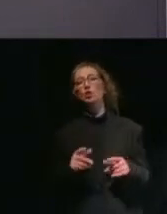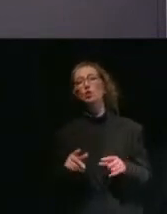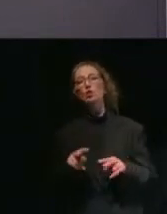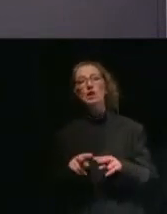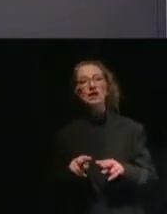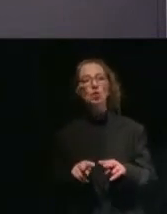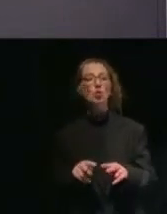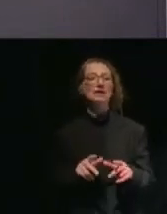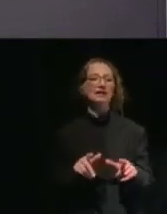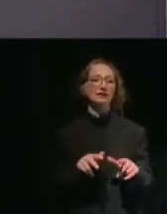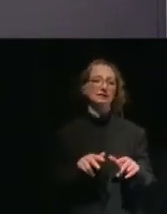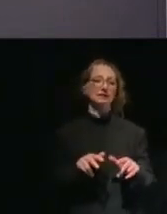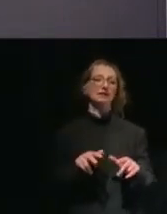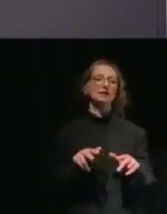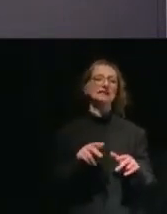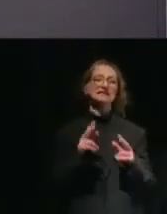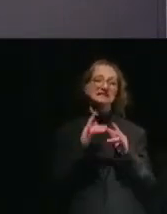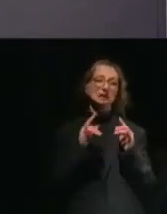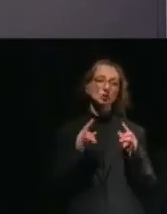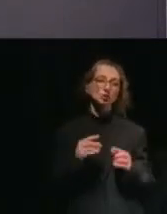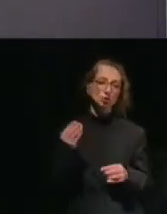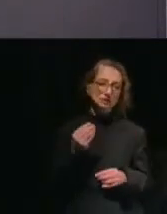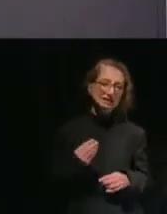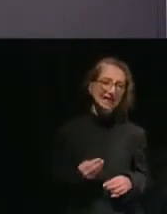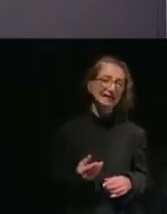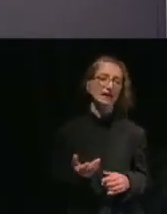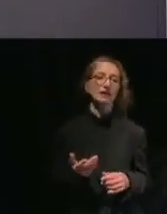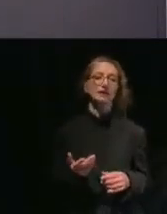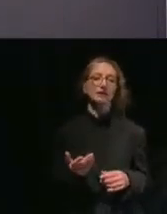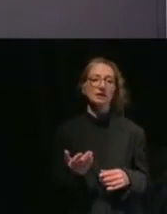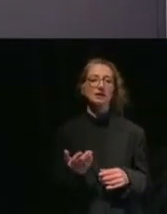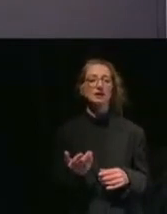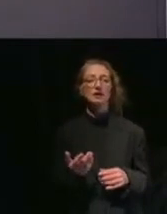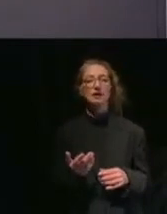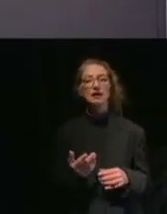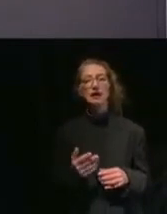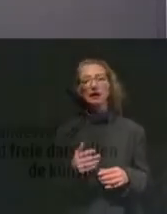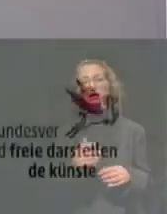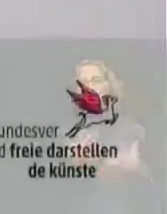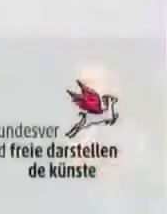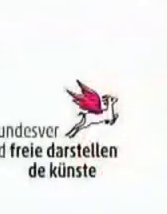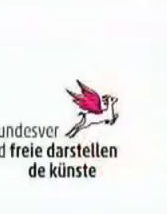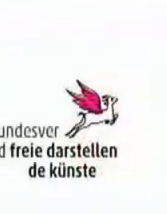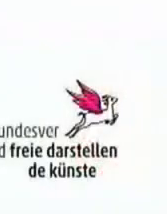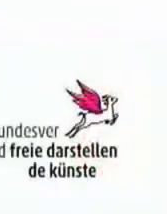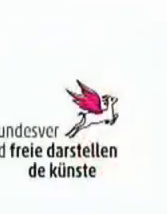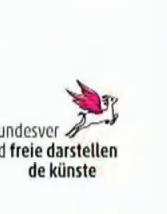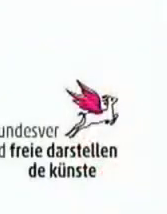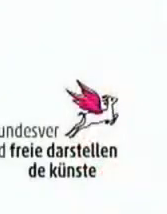groups, but we also provided the option of other profession in the performing arts